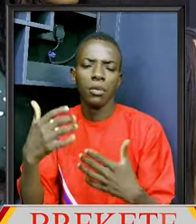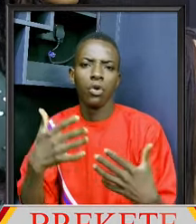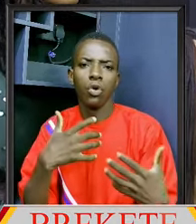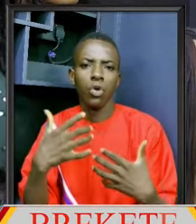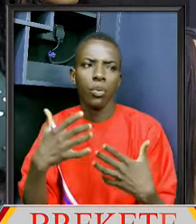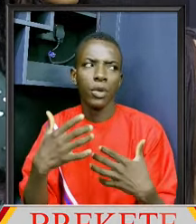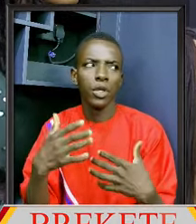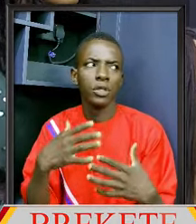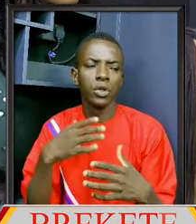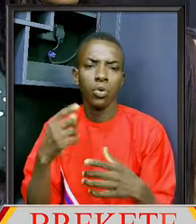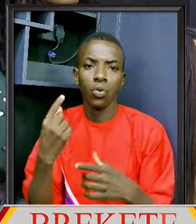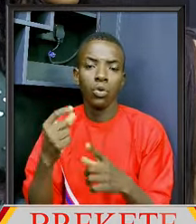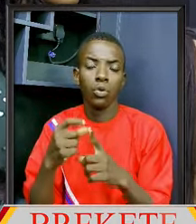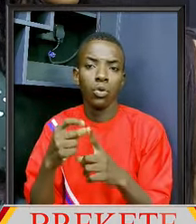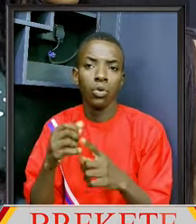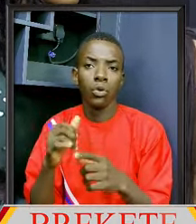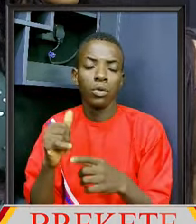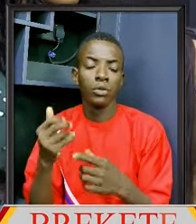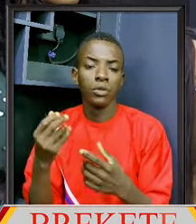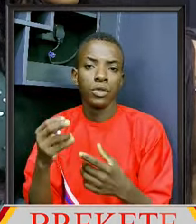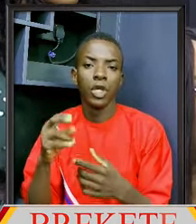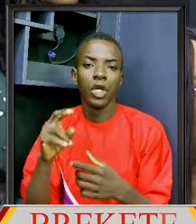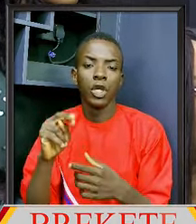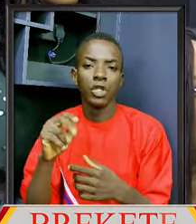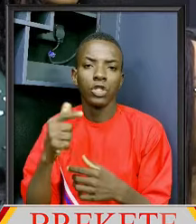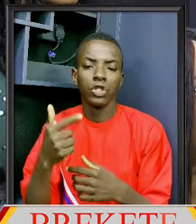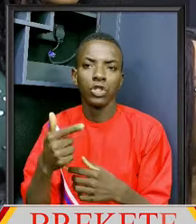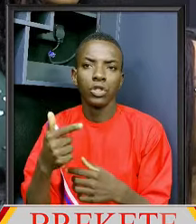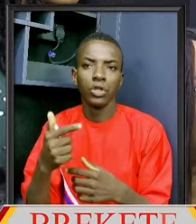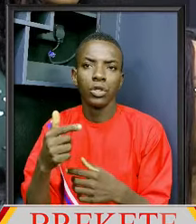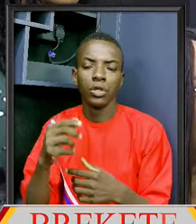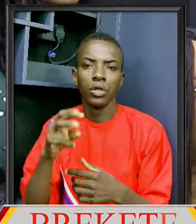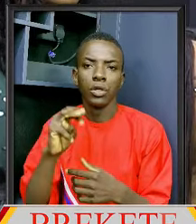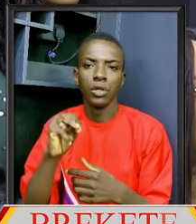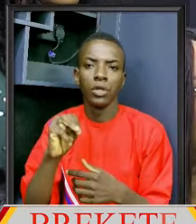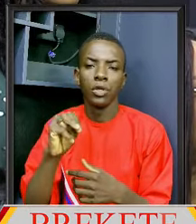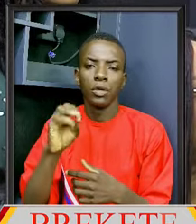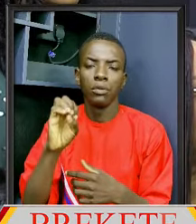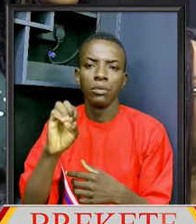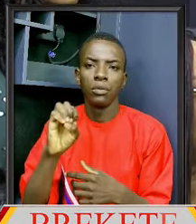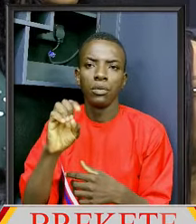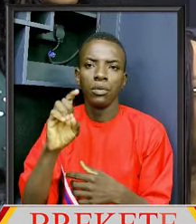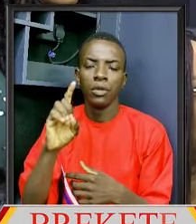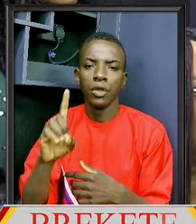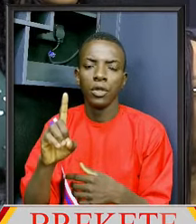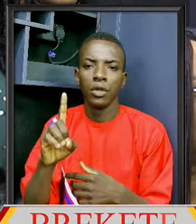word. At amson.org.ng. MedLab na